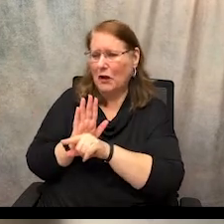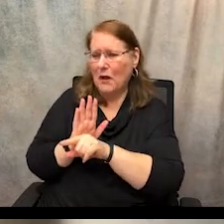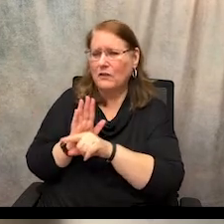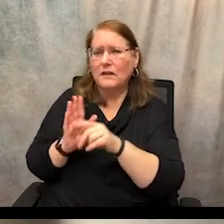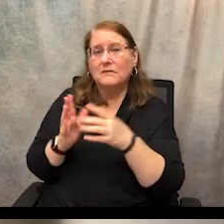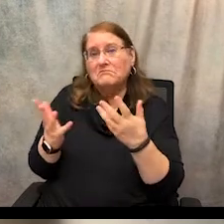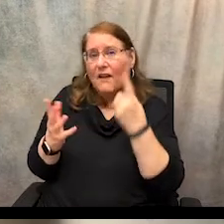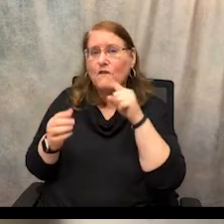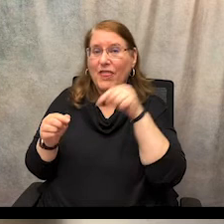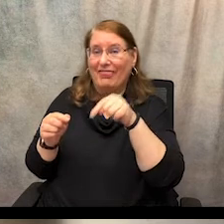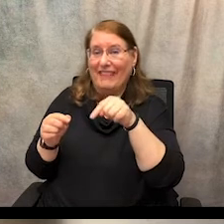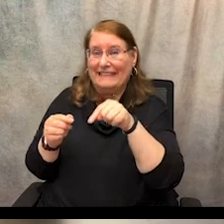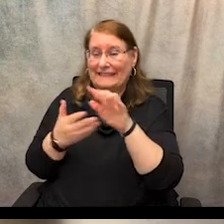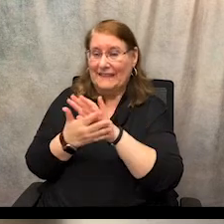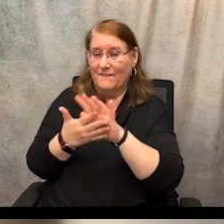this film,